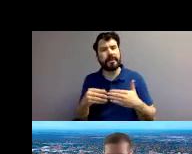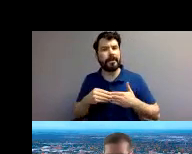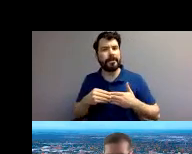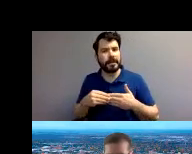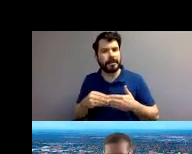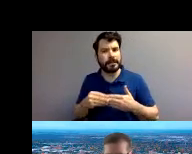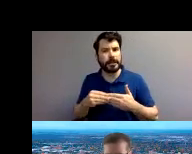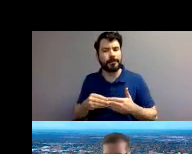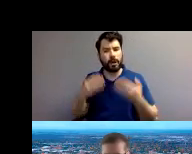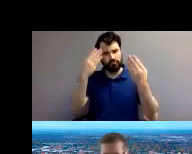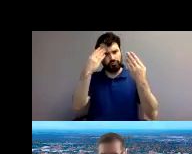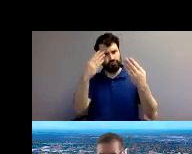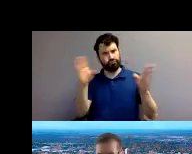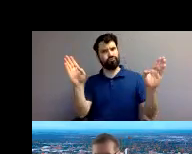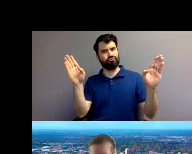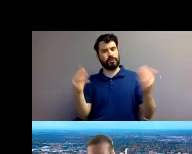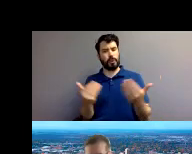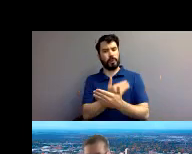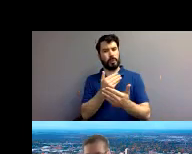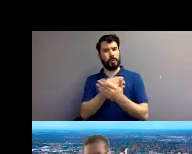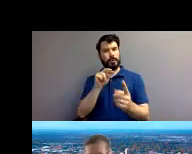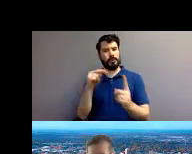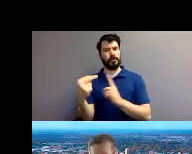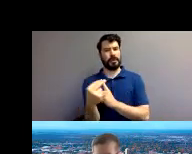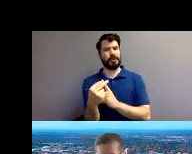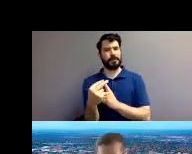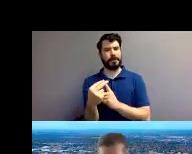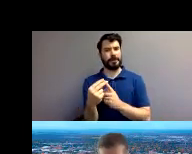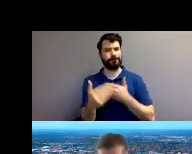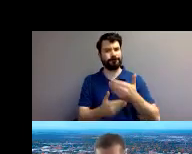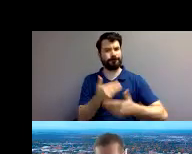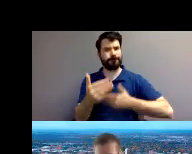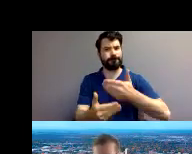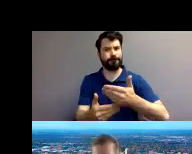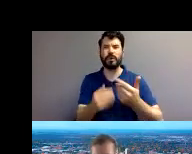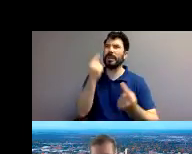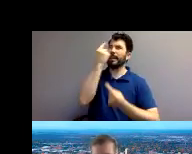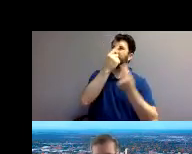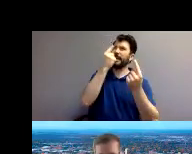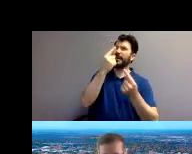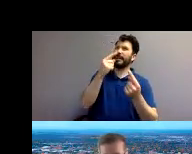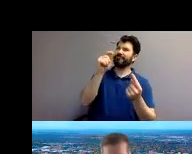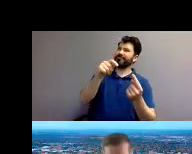new perspectives as we go on this journey. Think about what we can do differently and move forward.